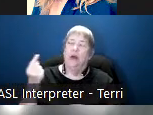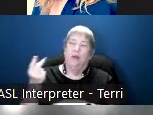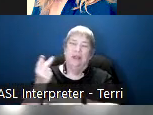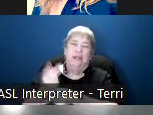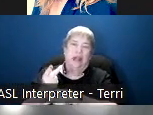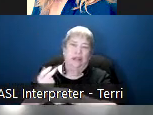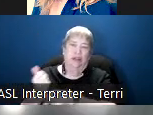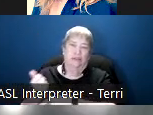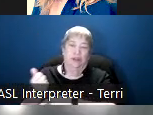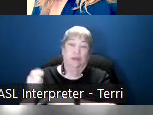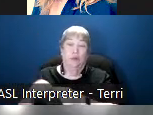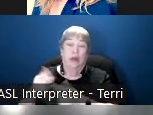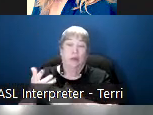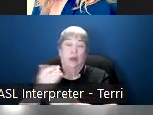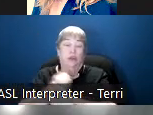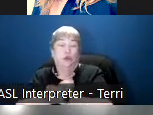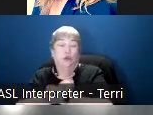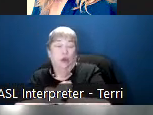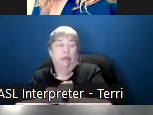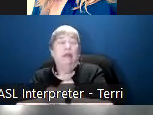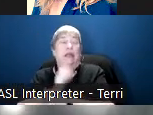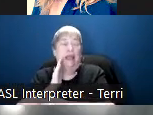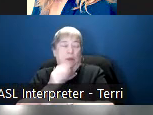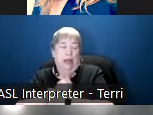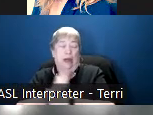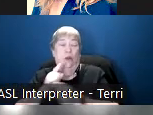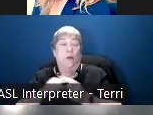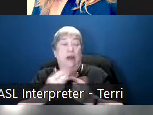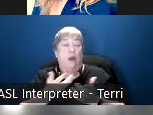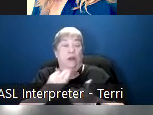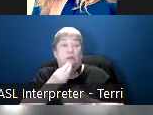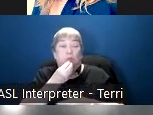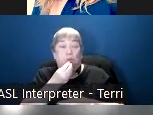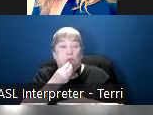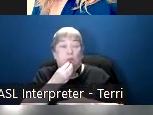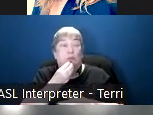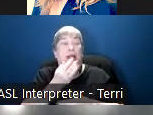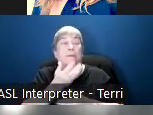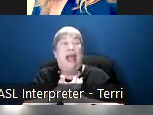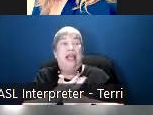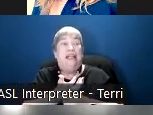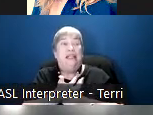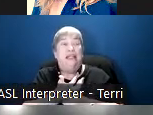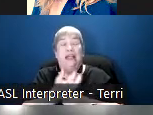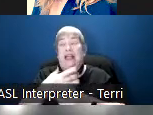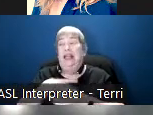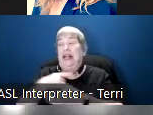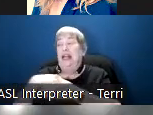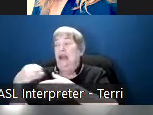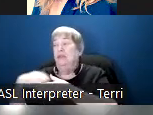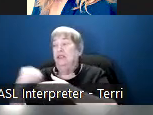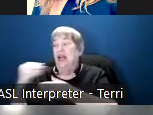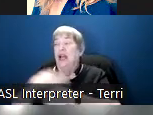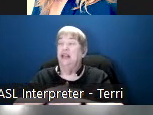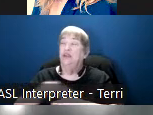cuddle, he cuddles. When he wants a treat, he begs for a treat. He likes to sit outside and enjoy the sun on